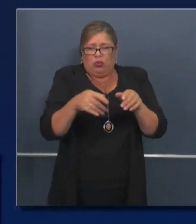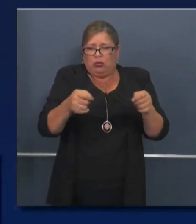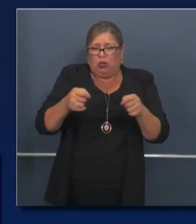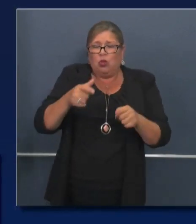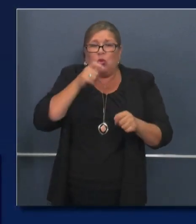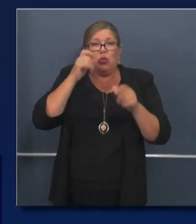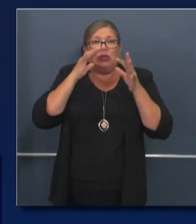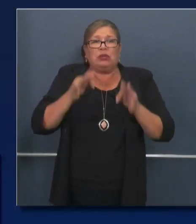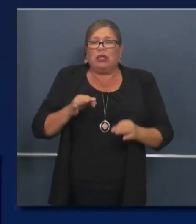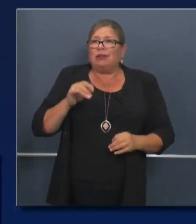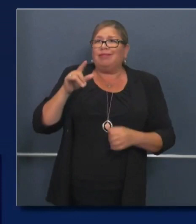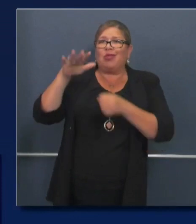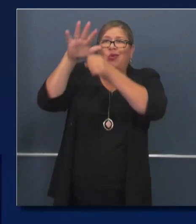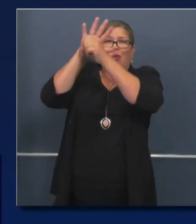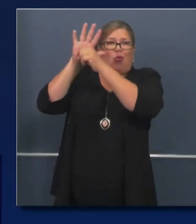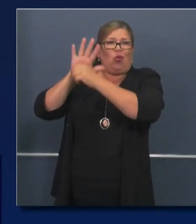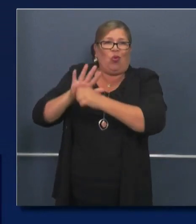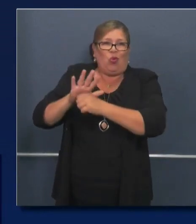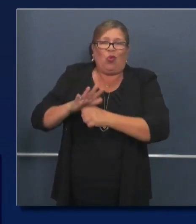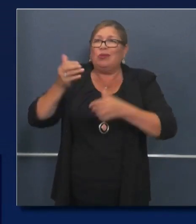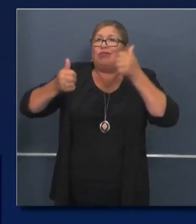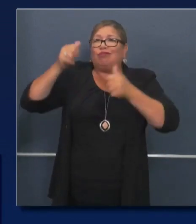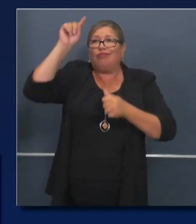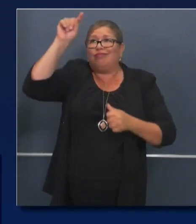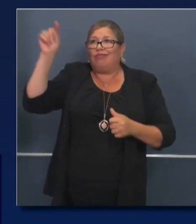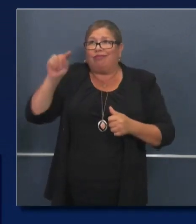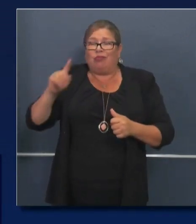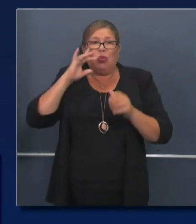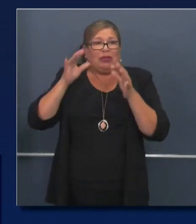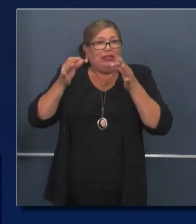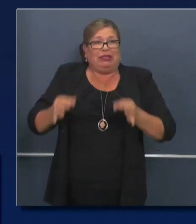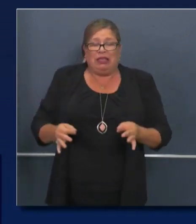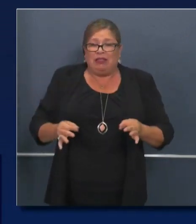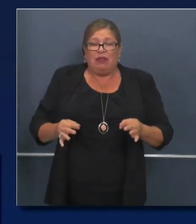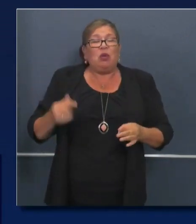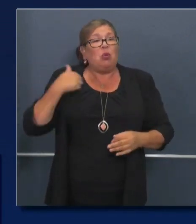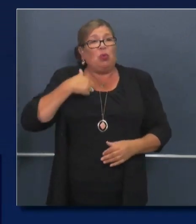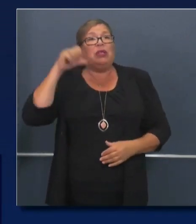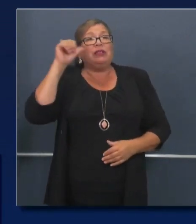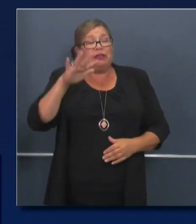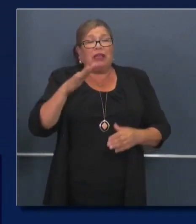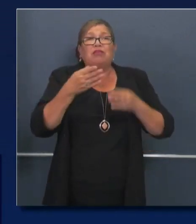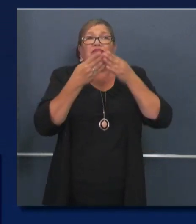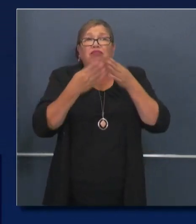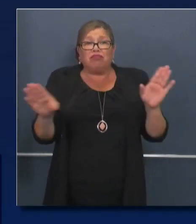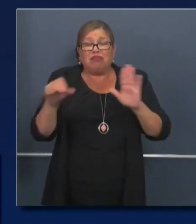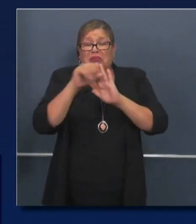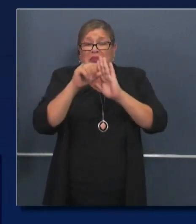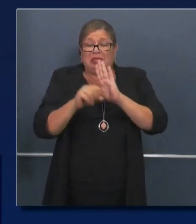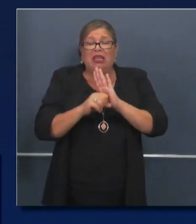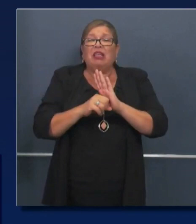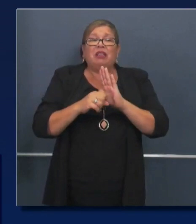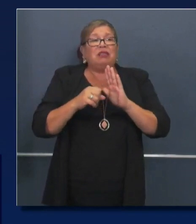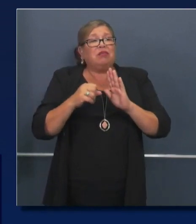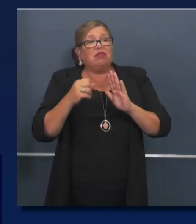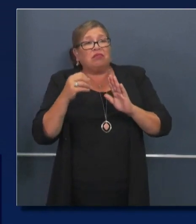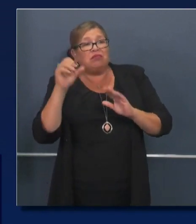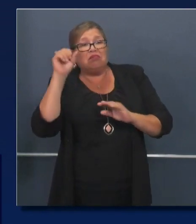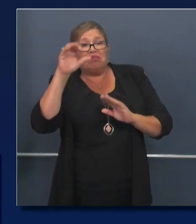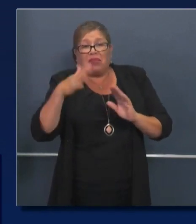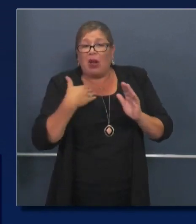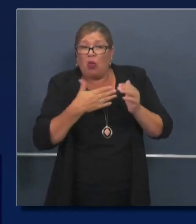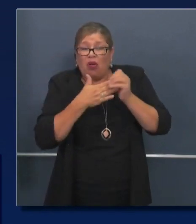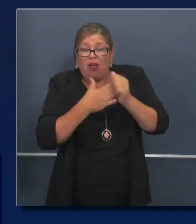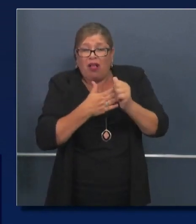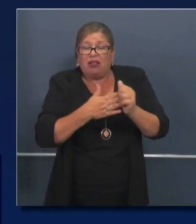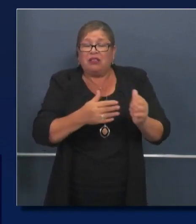nation, those ideals will be manifest at the local level. We could set the tone, we can set